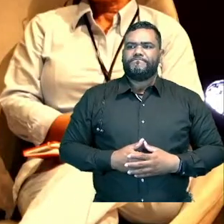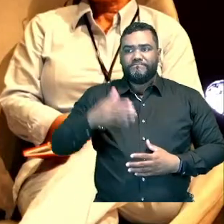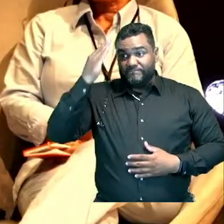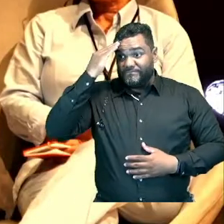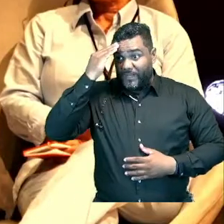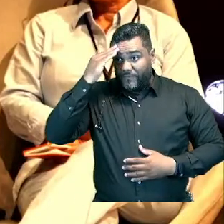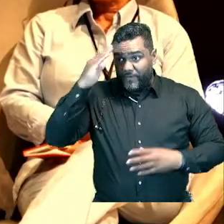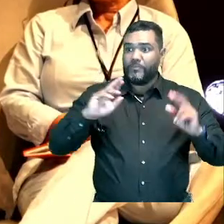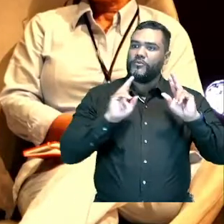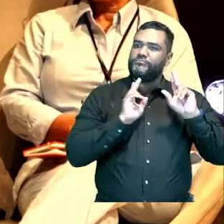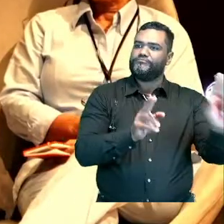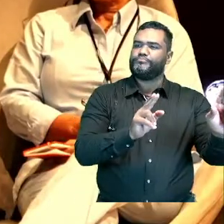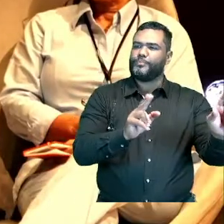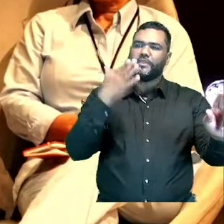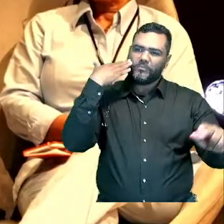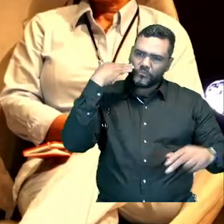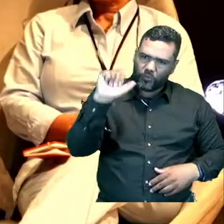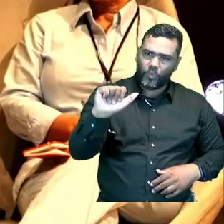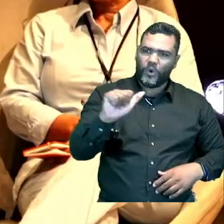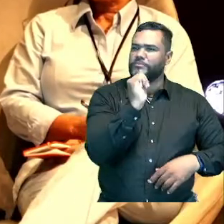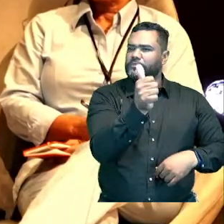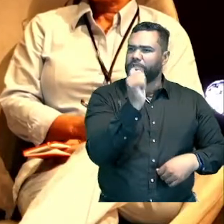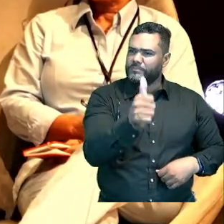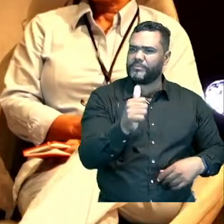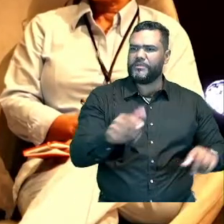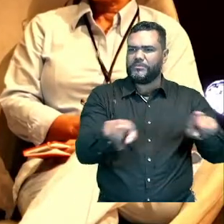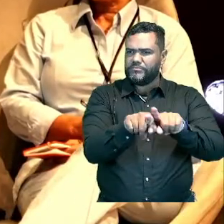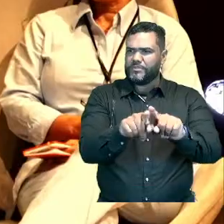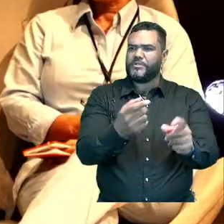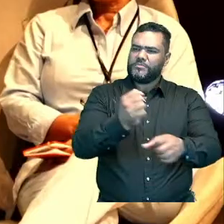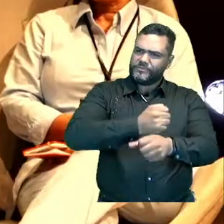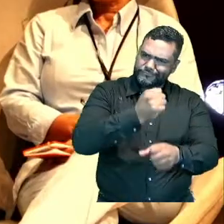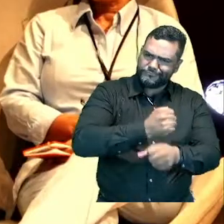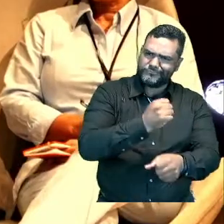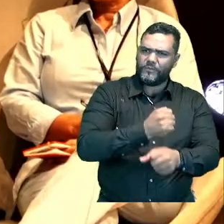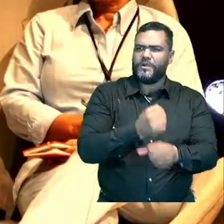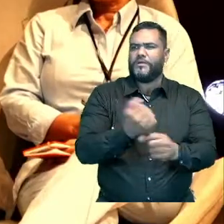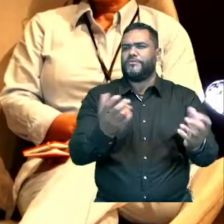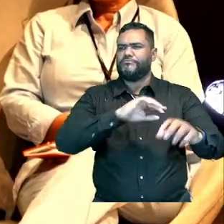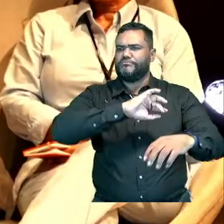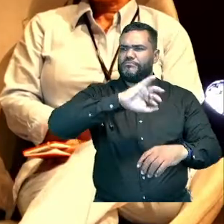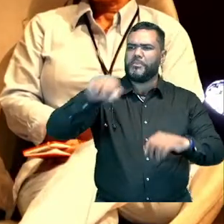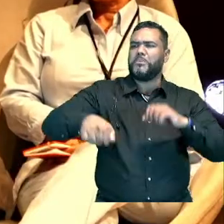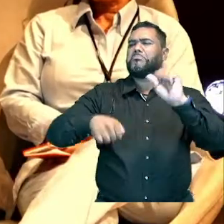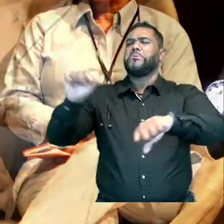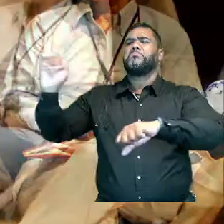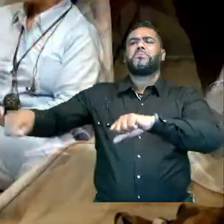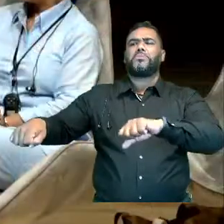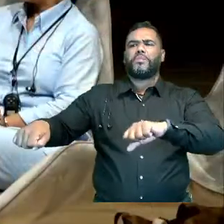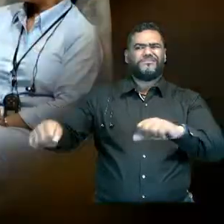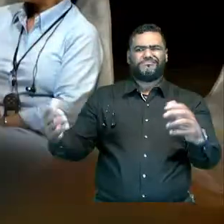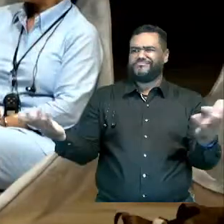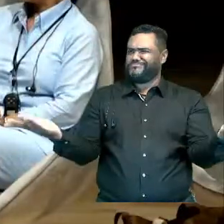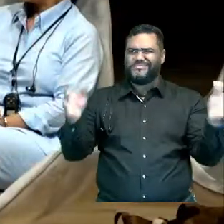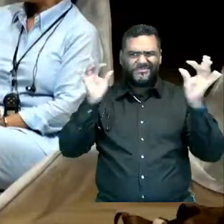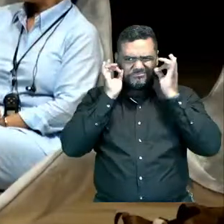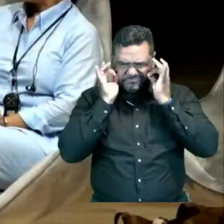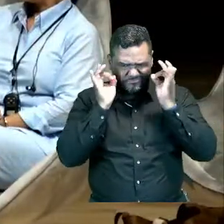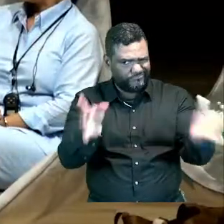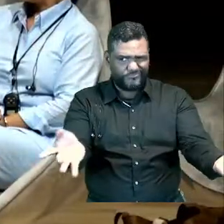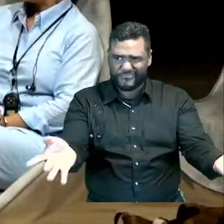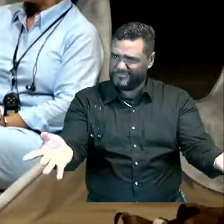of the economy but are not recognized, particularly in terms of skills such